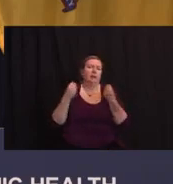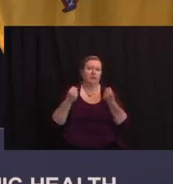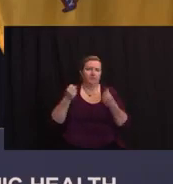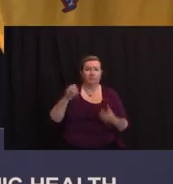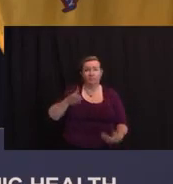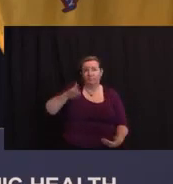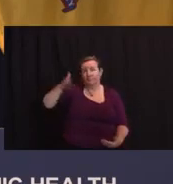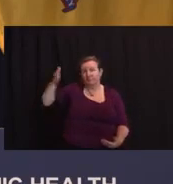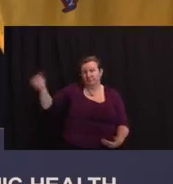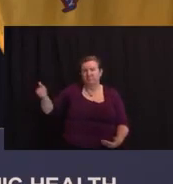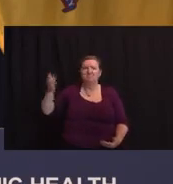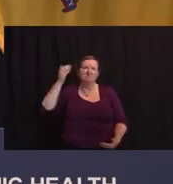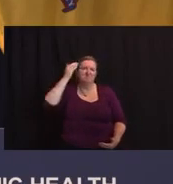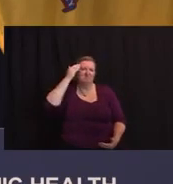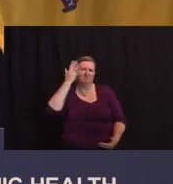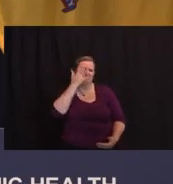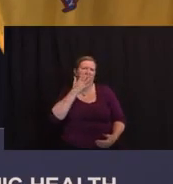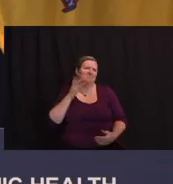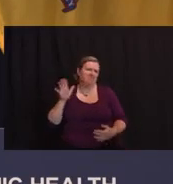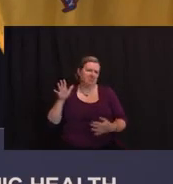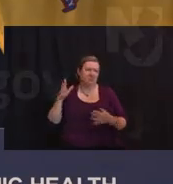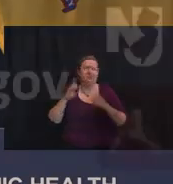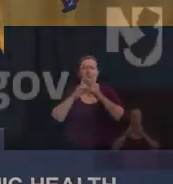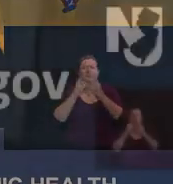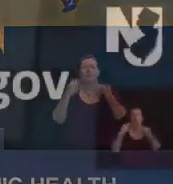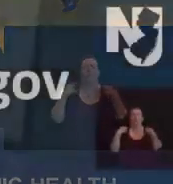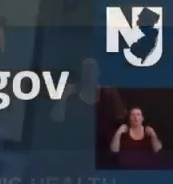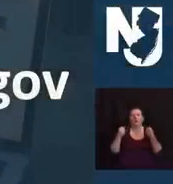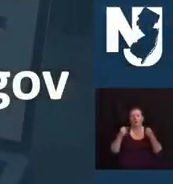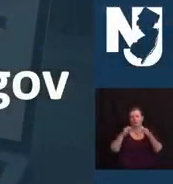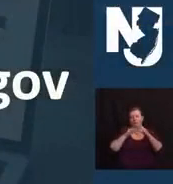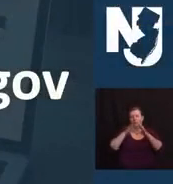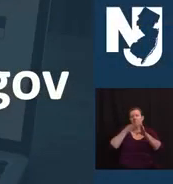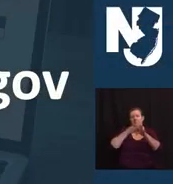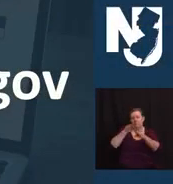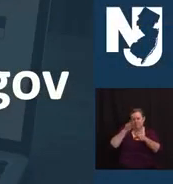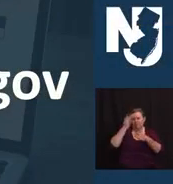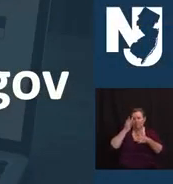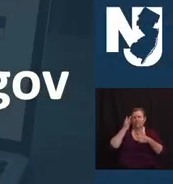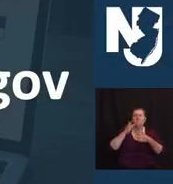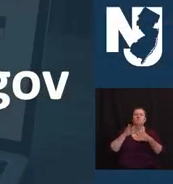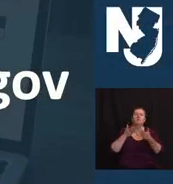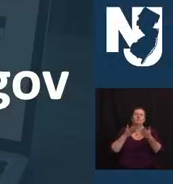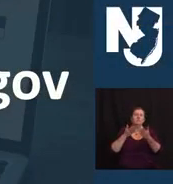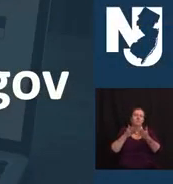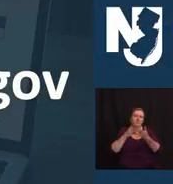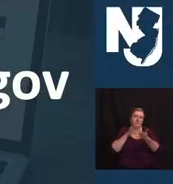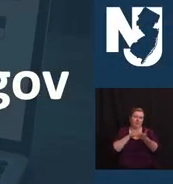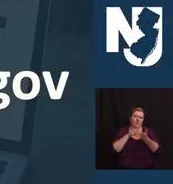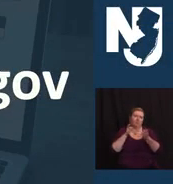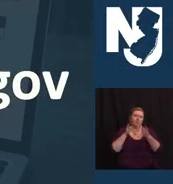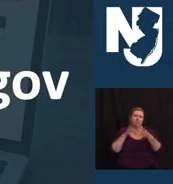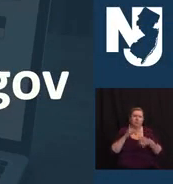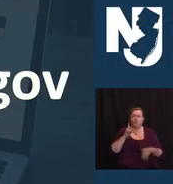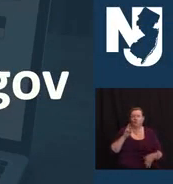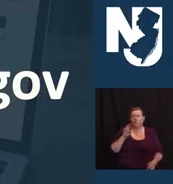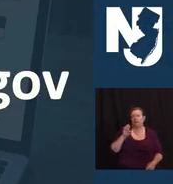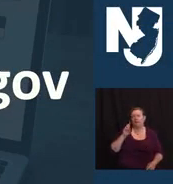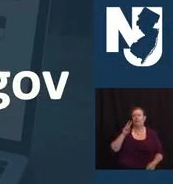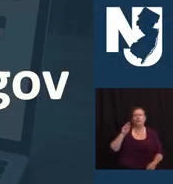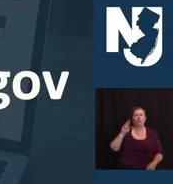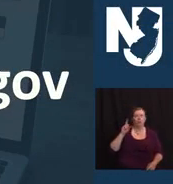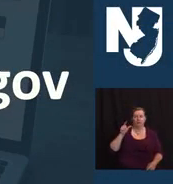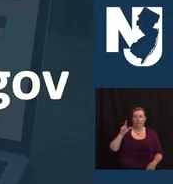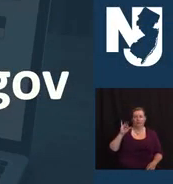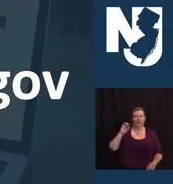familiar face, the Department of Health's Communicable Disease Service Medical Director, Dr. Ed Lifshitz. Ed, it's great to have you back. To